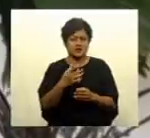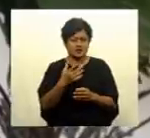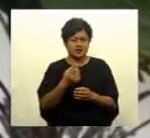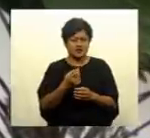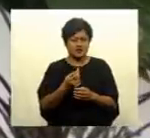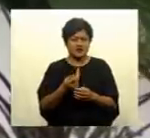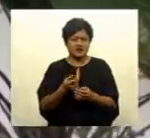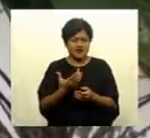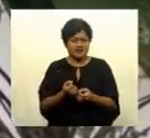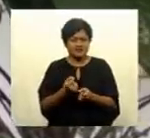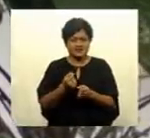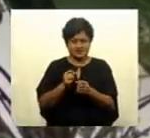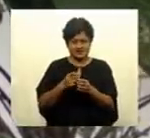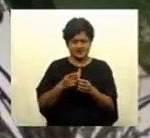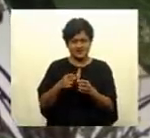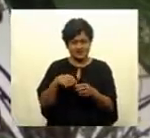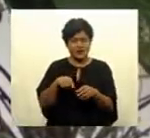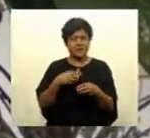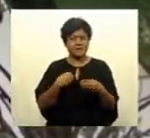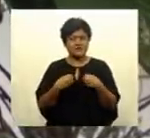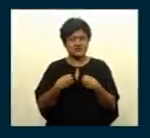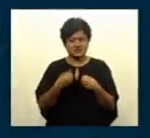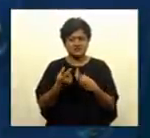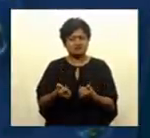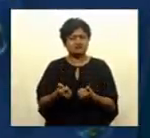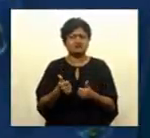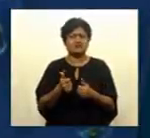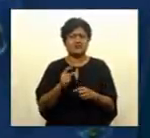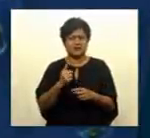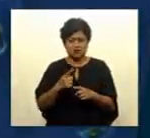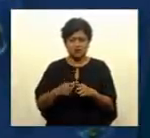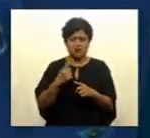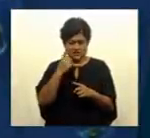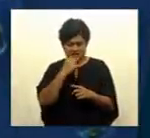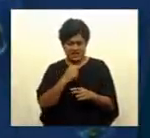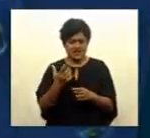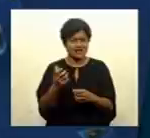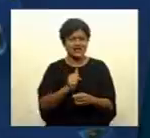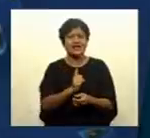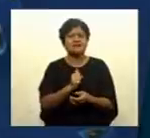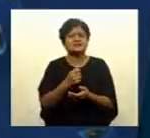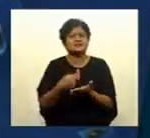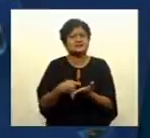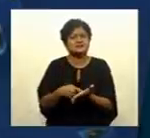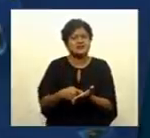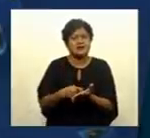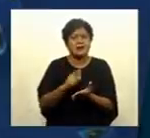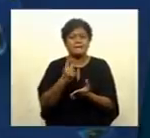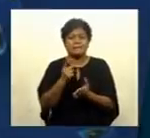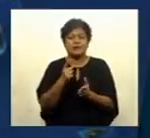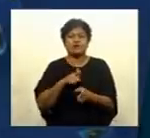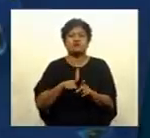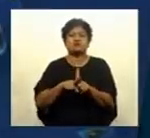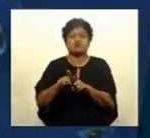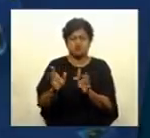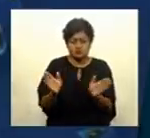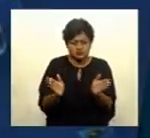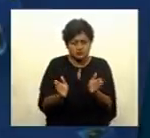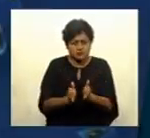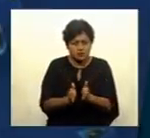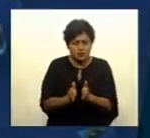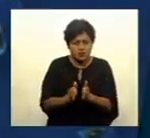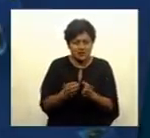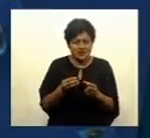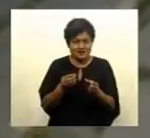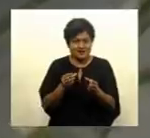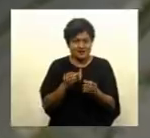is easy and agents can get money quickly. Rental properties, most of the smaller companies and